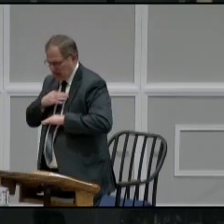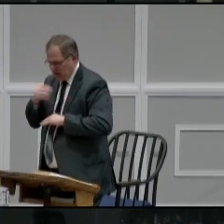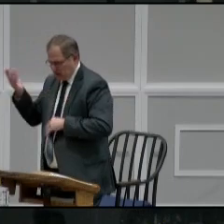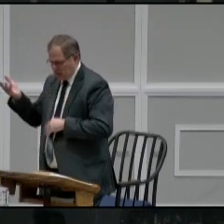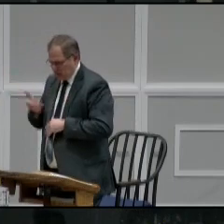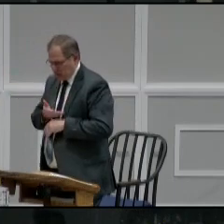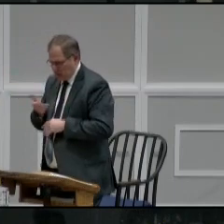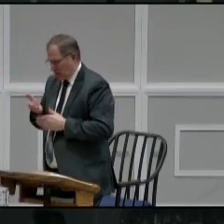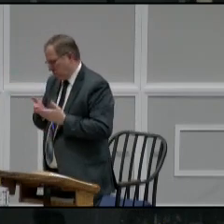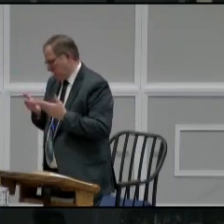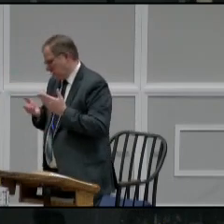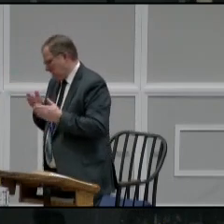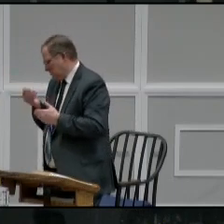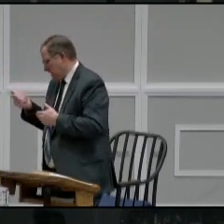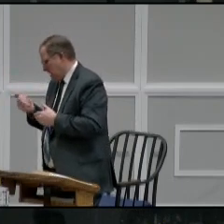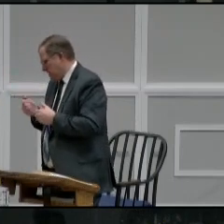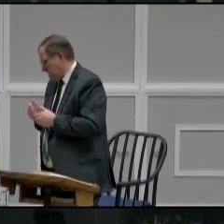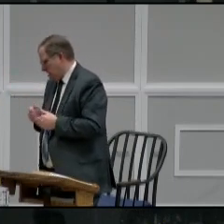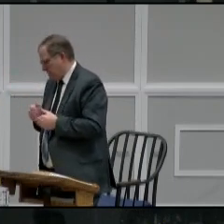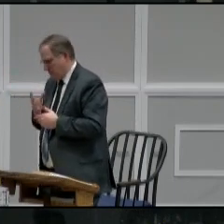else to help you make it through the day.